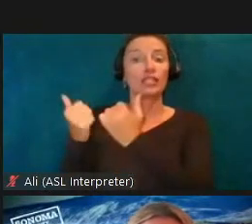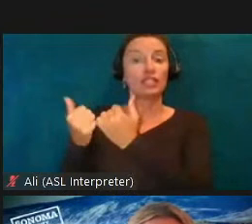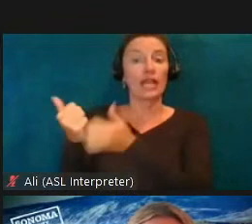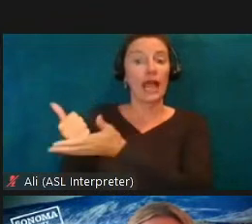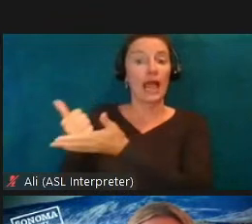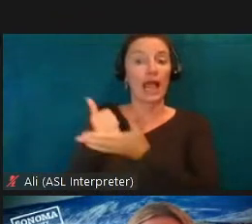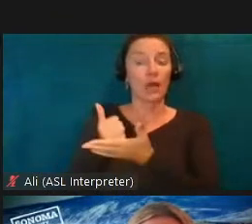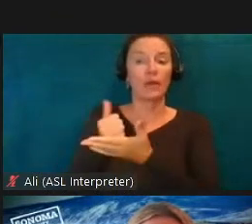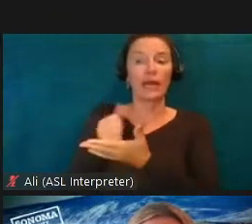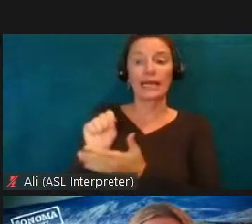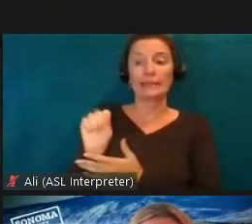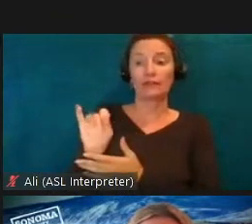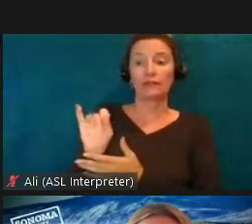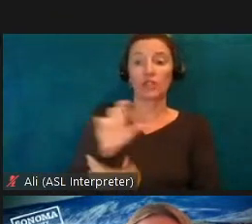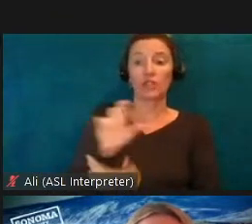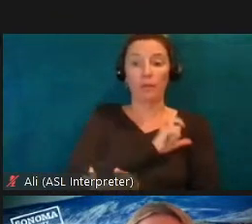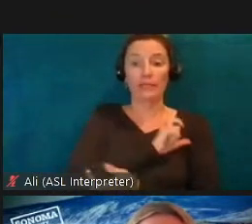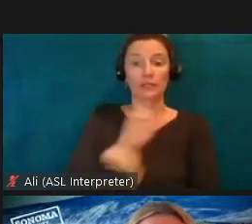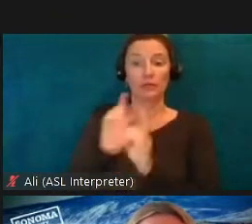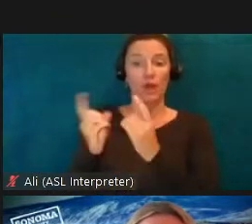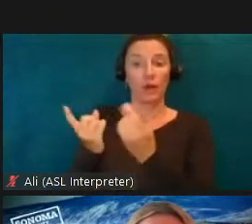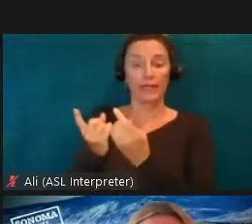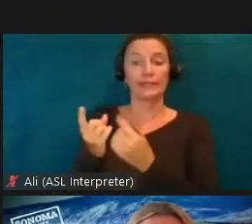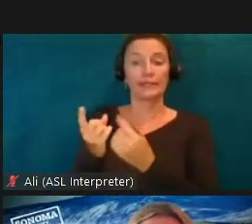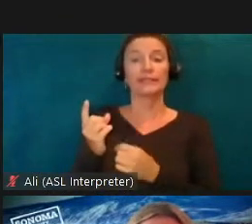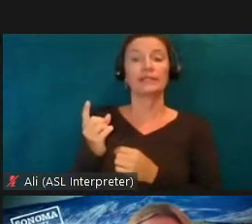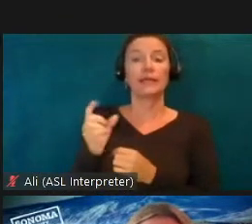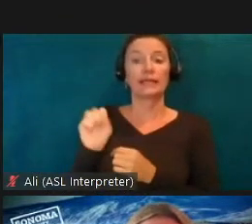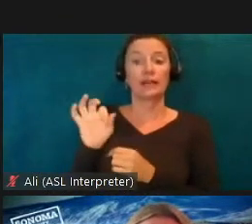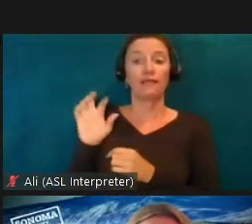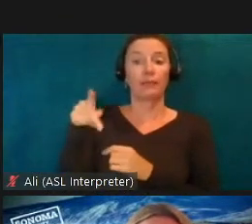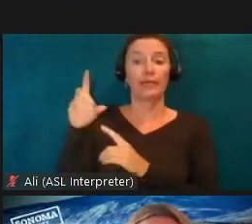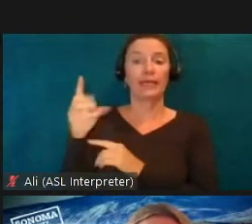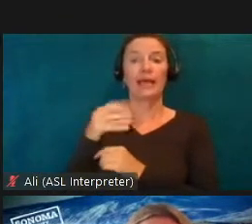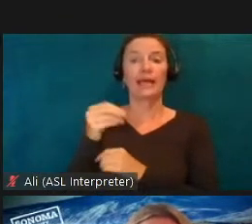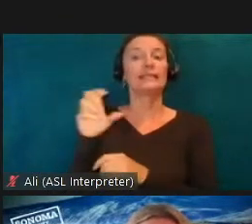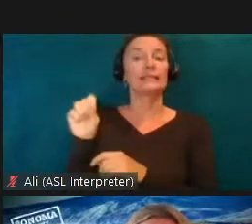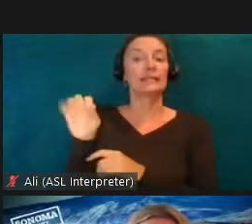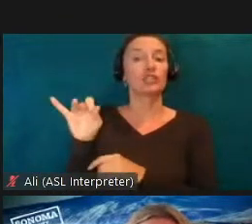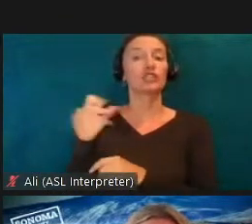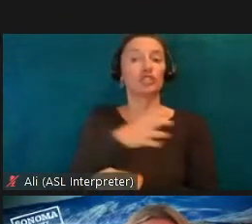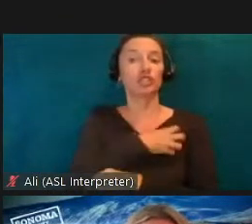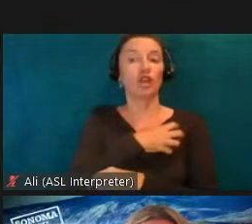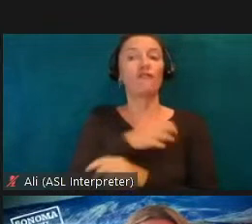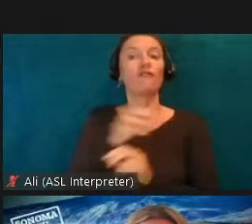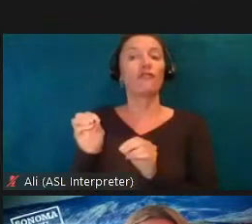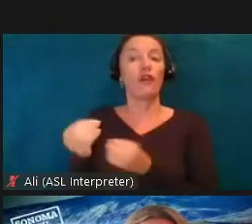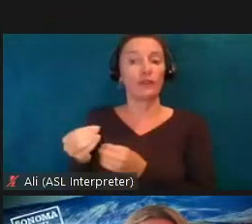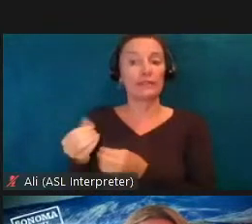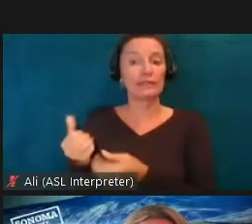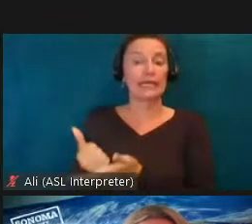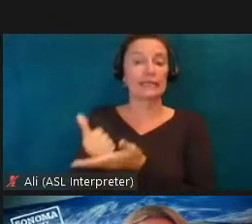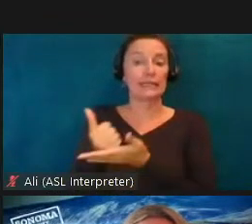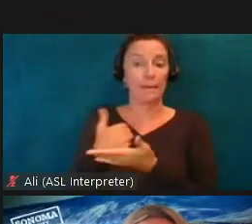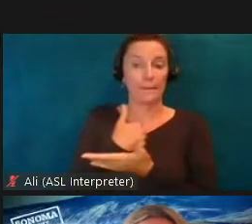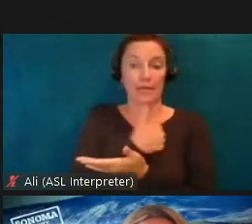Francisco Police Department and the San Francisco Sheriff's Office assisting in the area, patrolling.